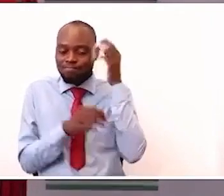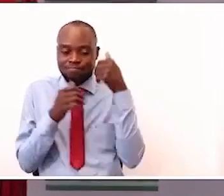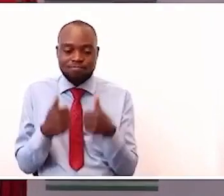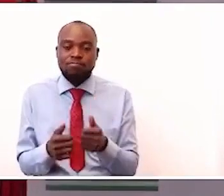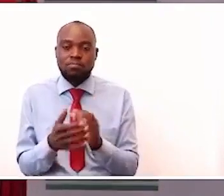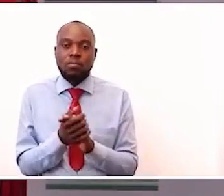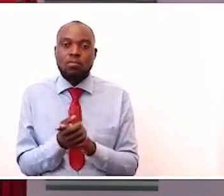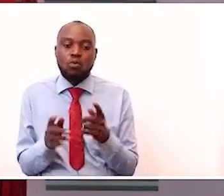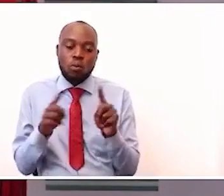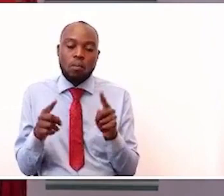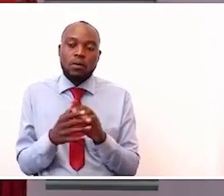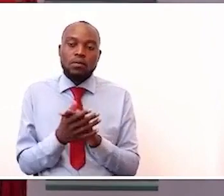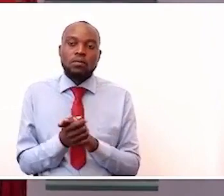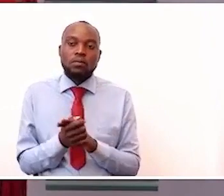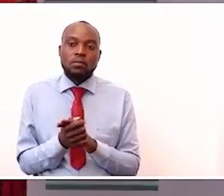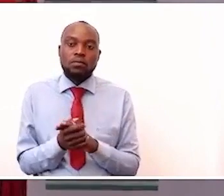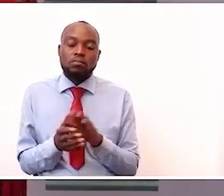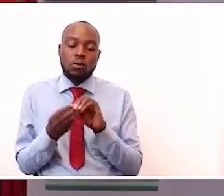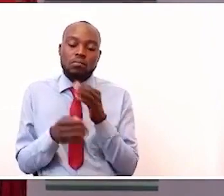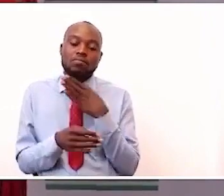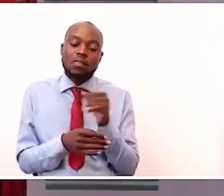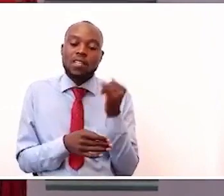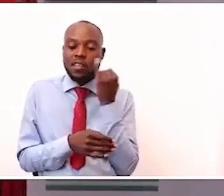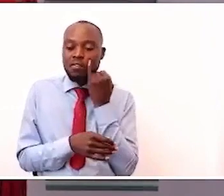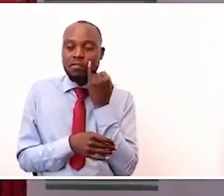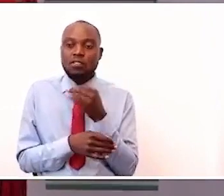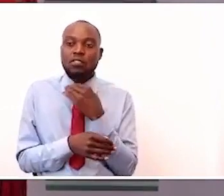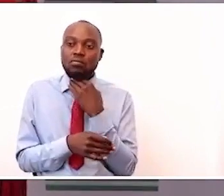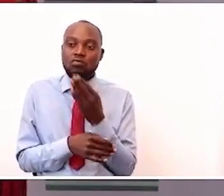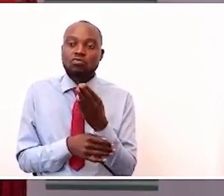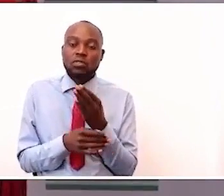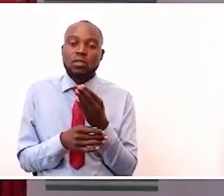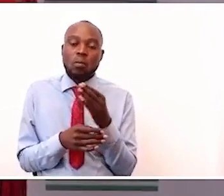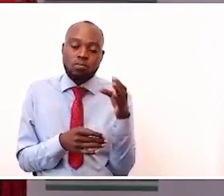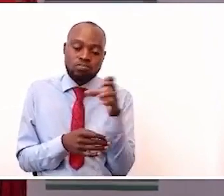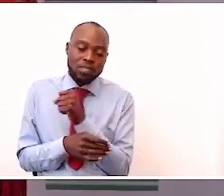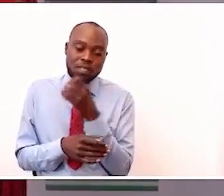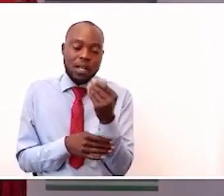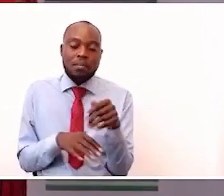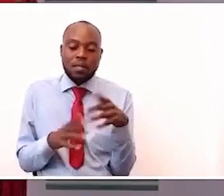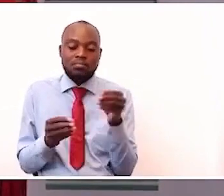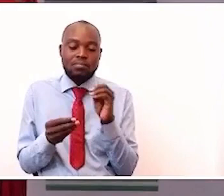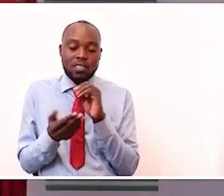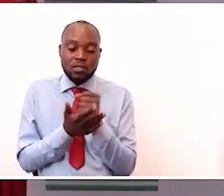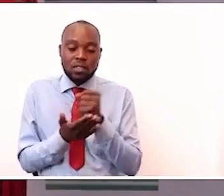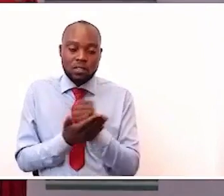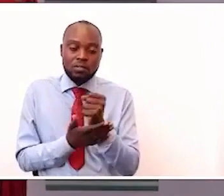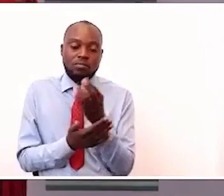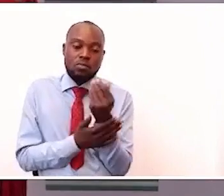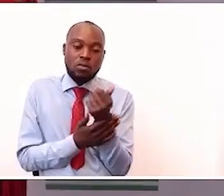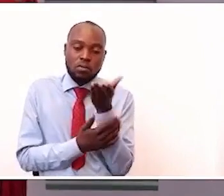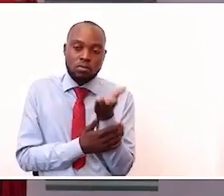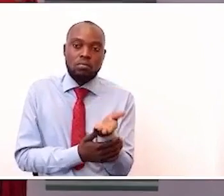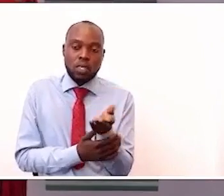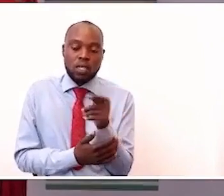you can create all the institutions you want, but if you are not able to raise the money that will be circulating in that economy, you